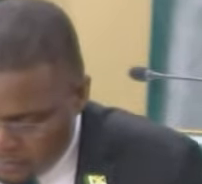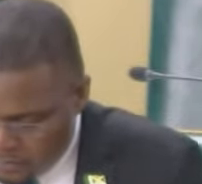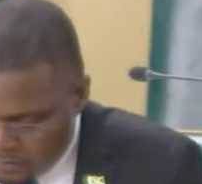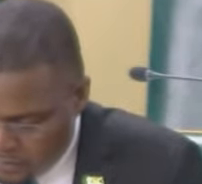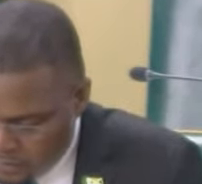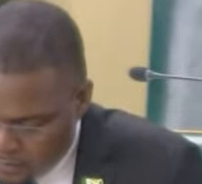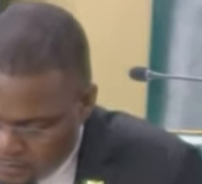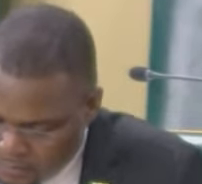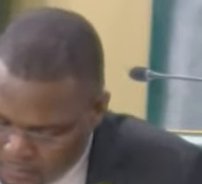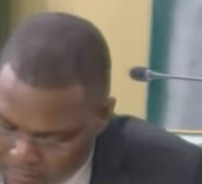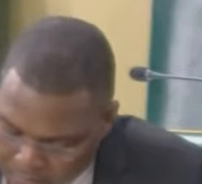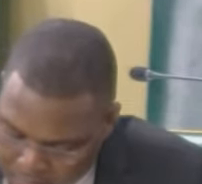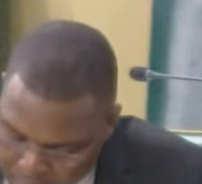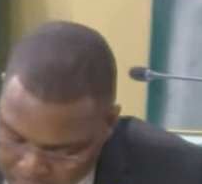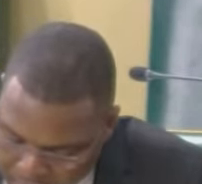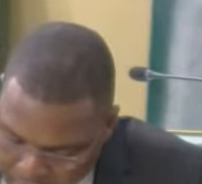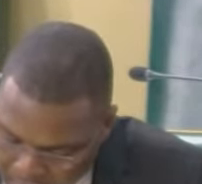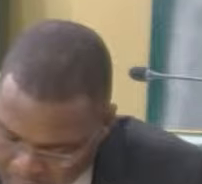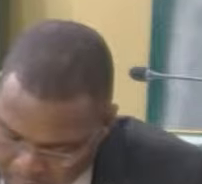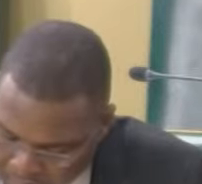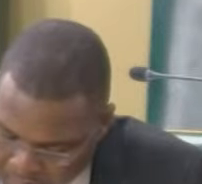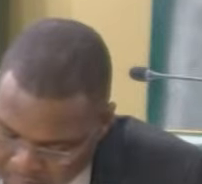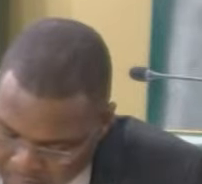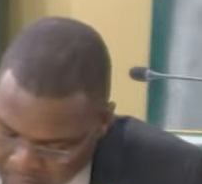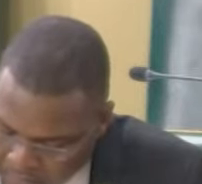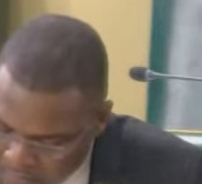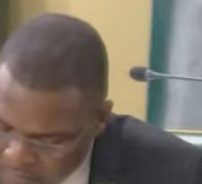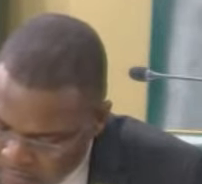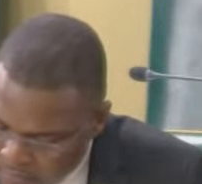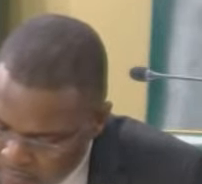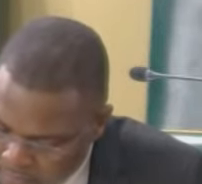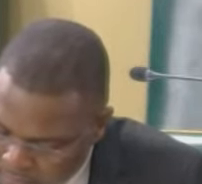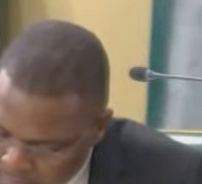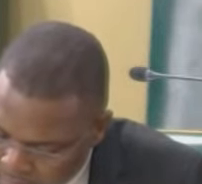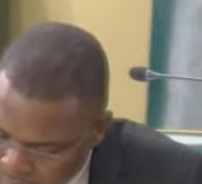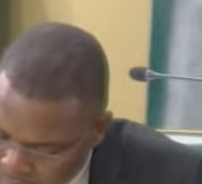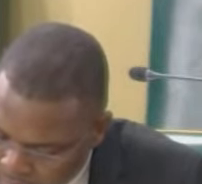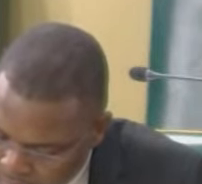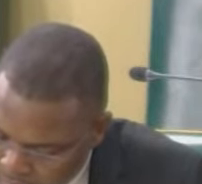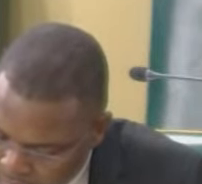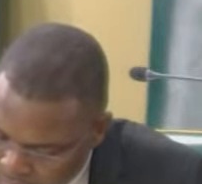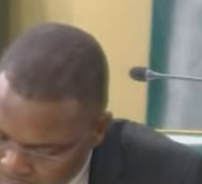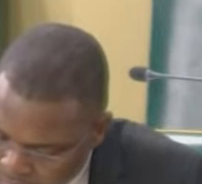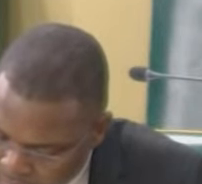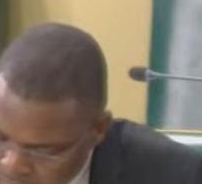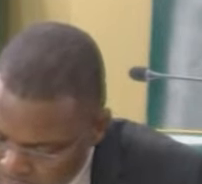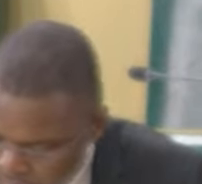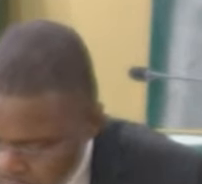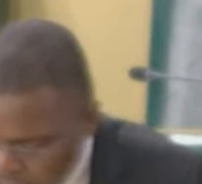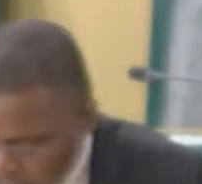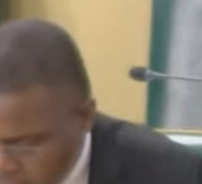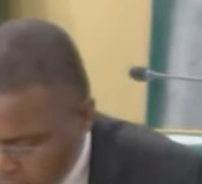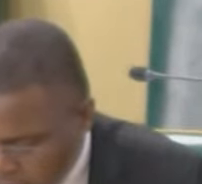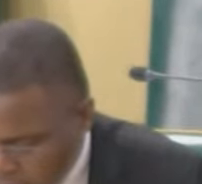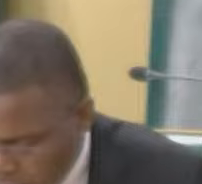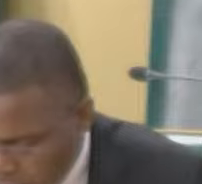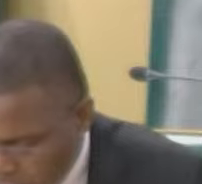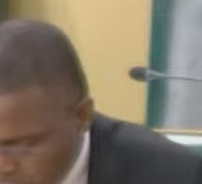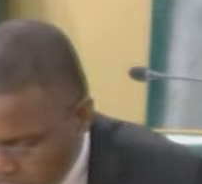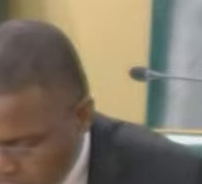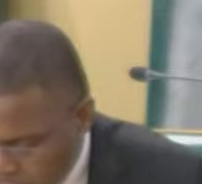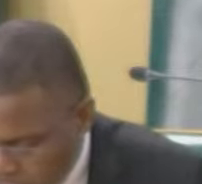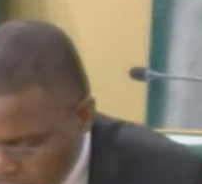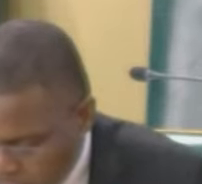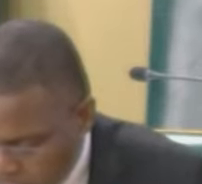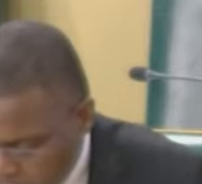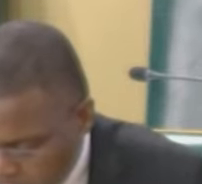have a vigorous debating session as per usual, as the ministers will outline the plans and programs